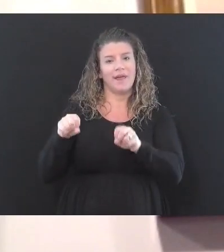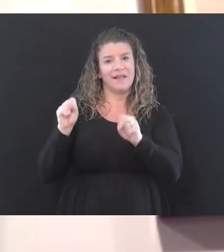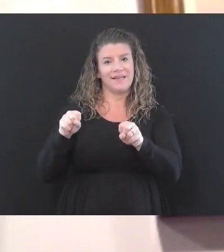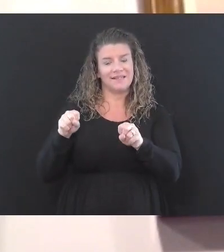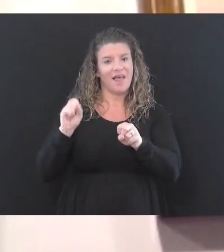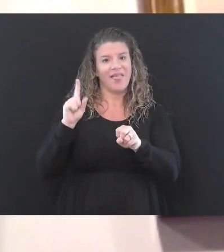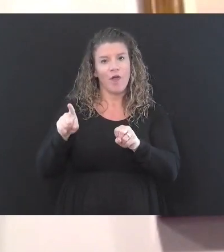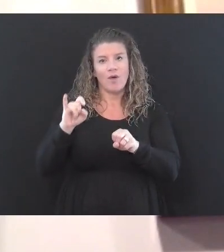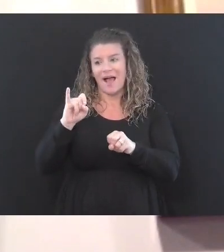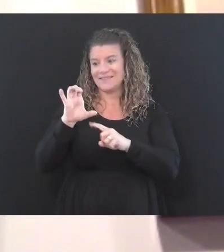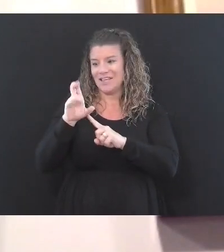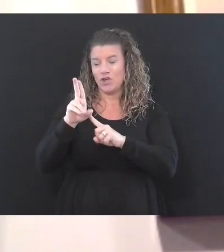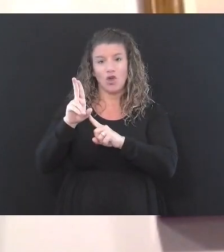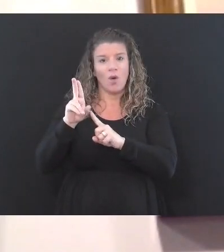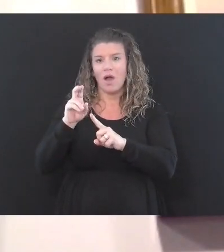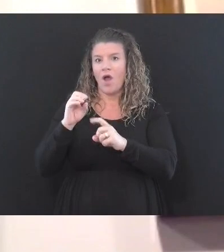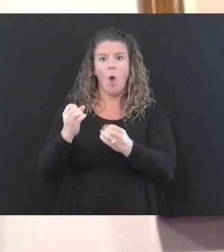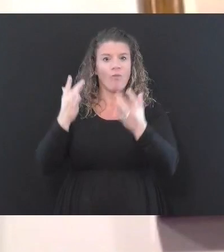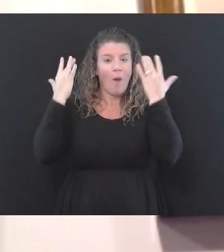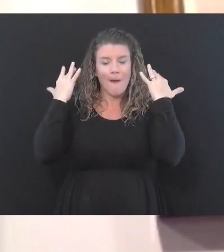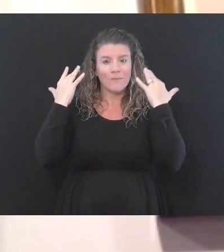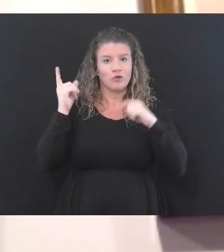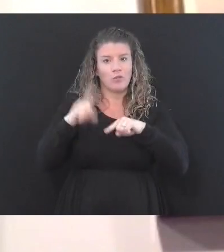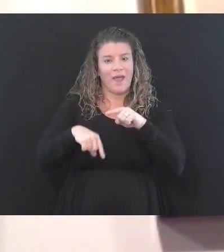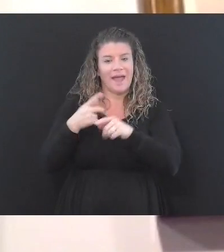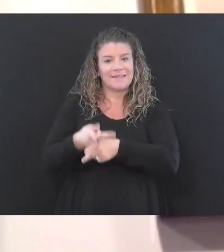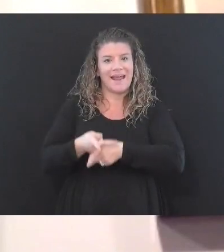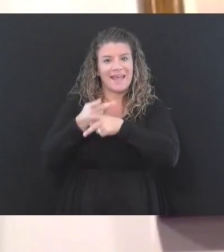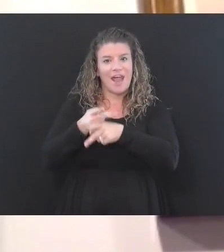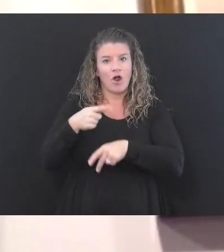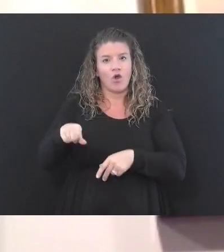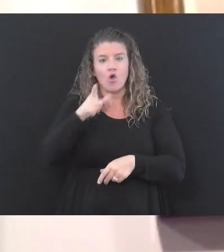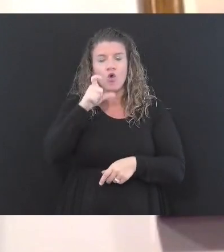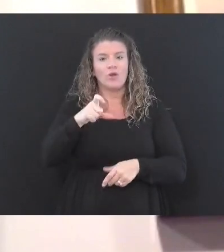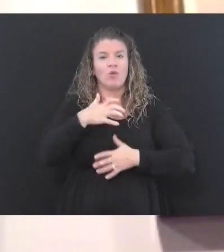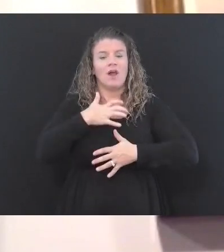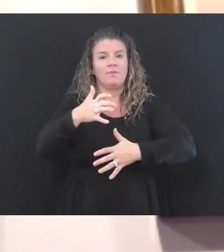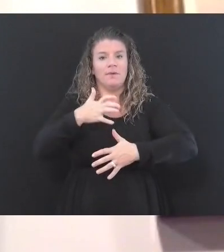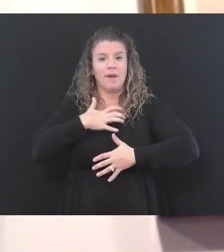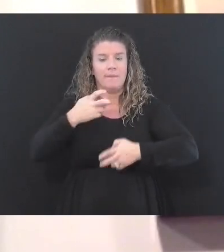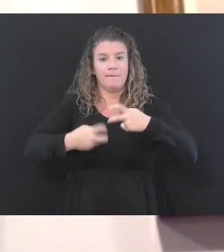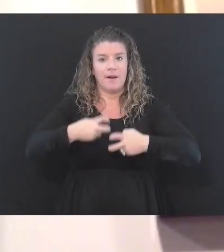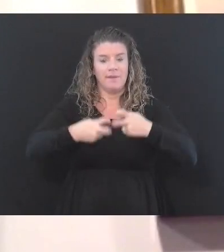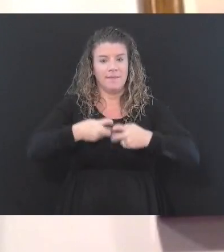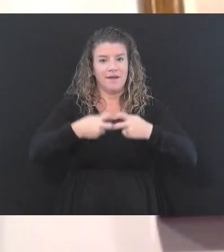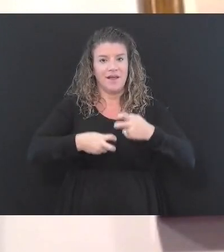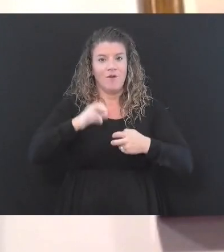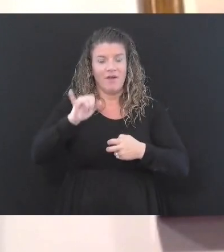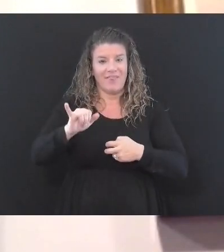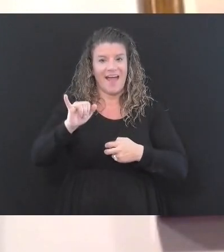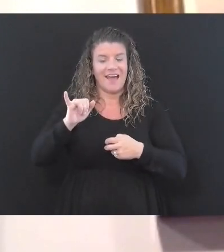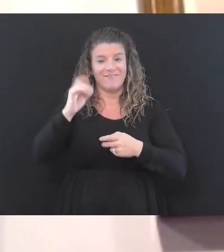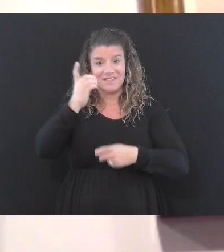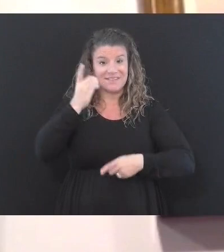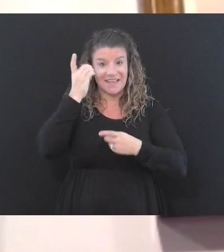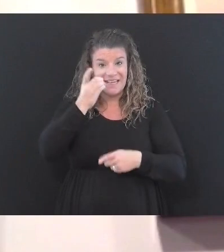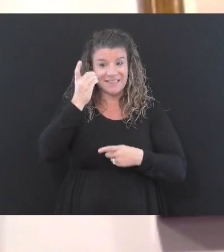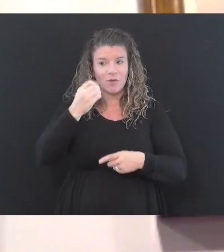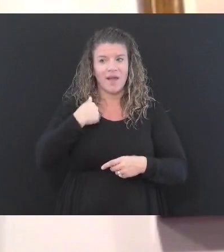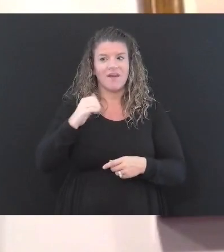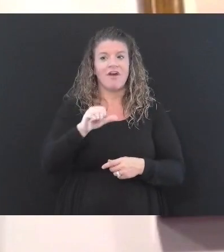overwhelmed, so that you can't take care of people who develop respiratory breathing problems with the COVID virus and